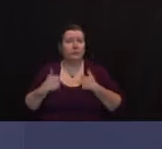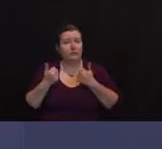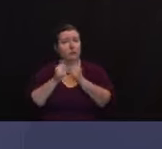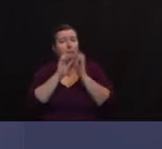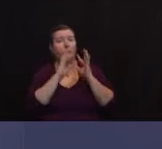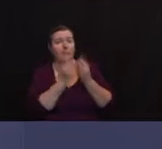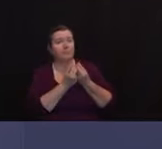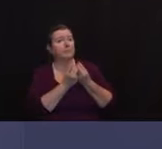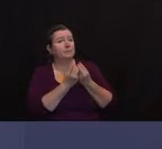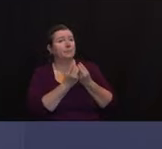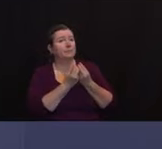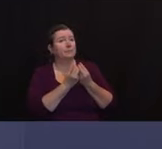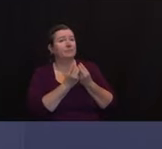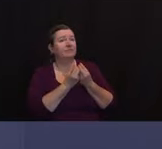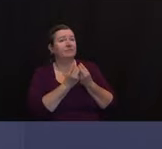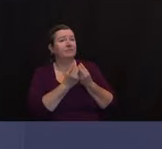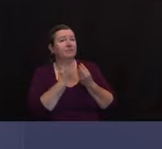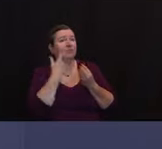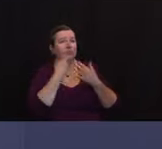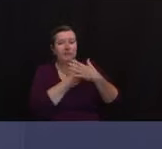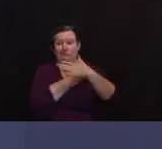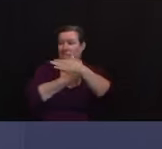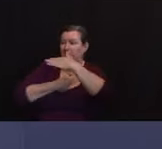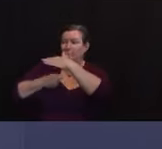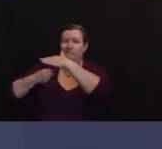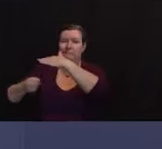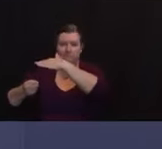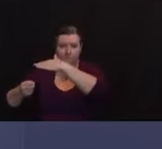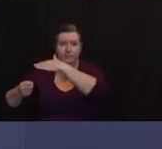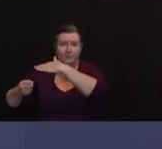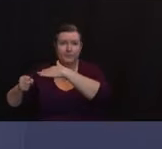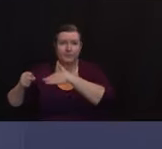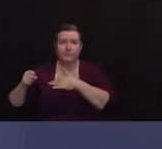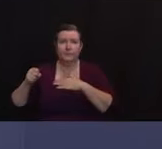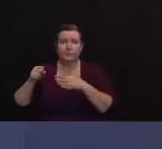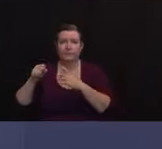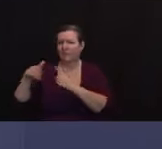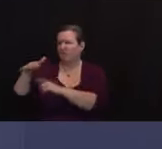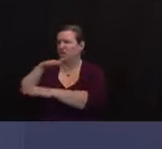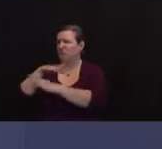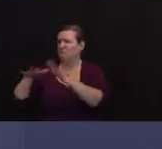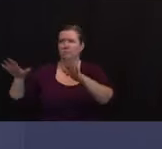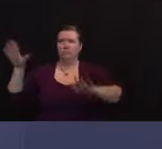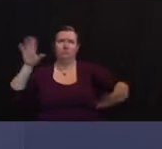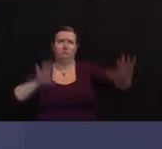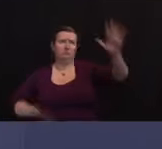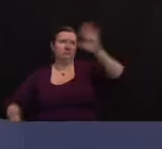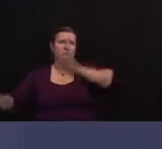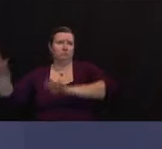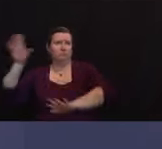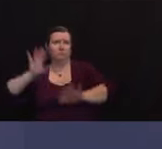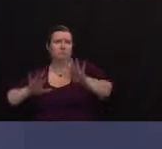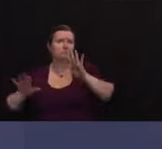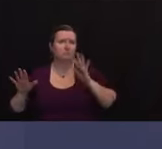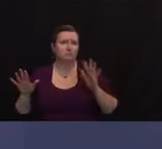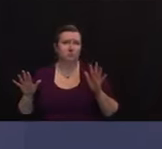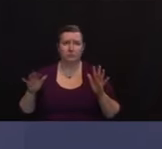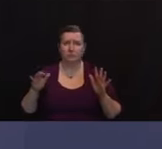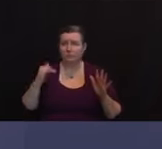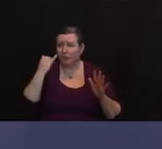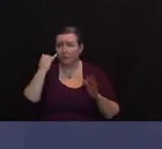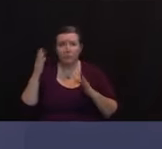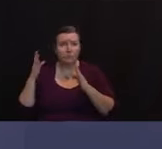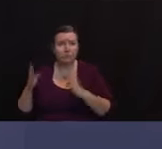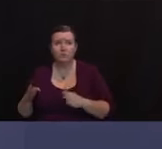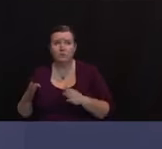know that a change in their environment and sudden lack of family can be traumatic. Allowing a visit from a family member in this